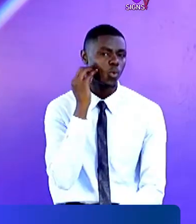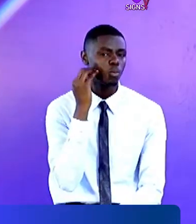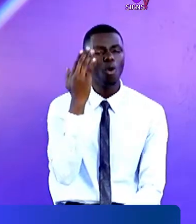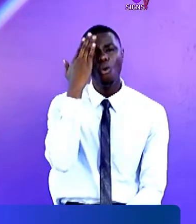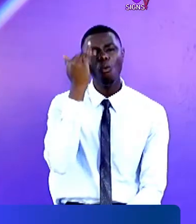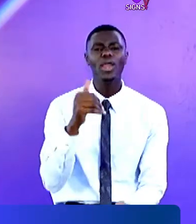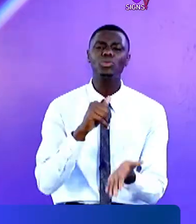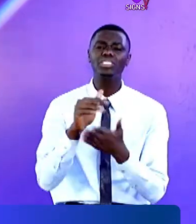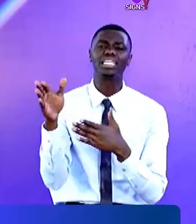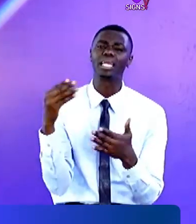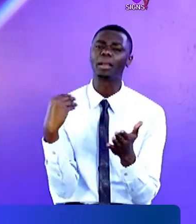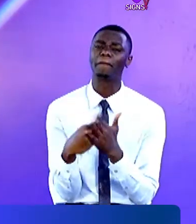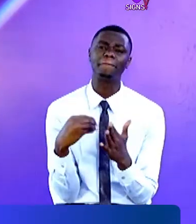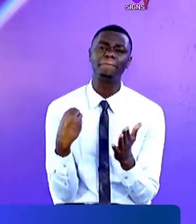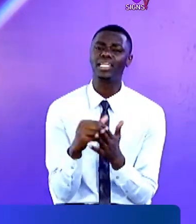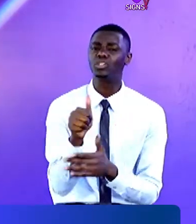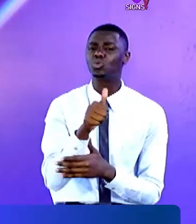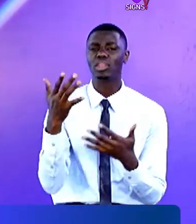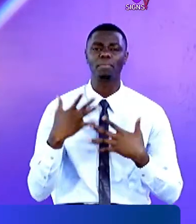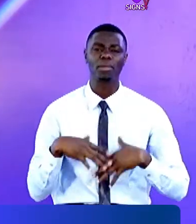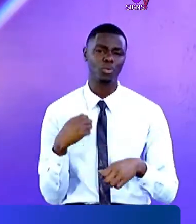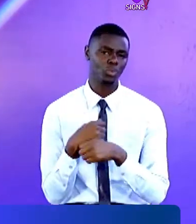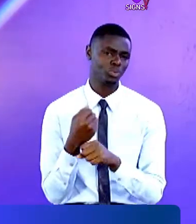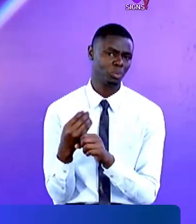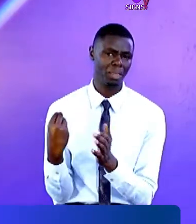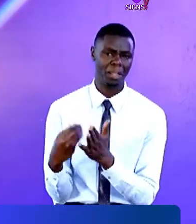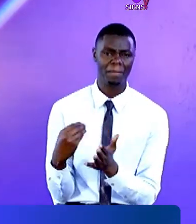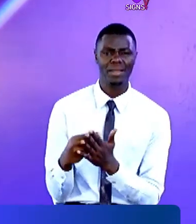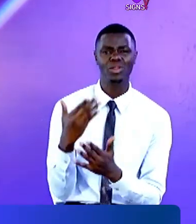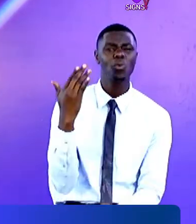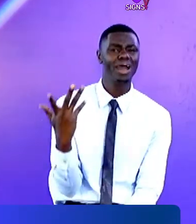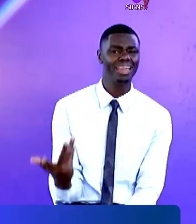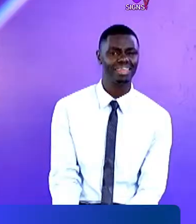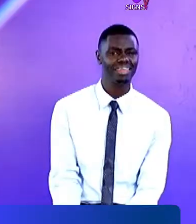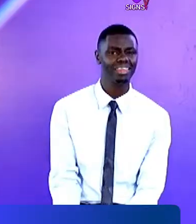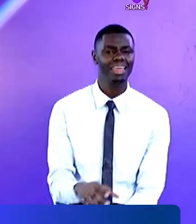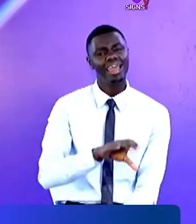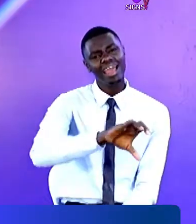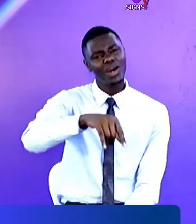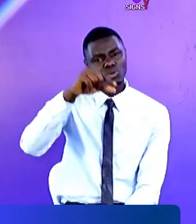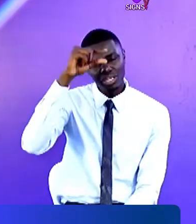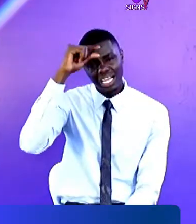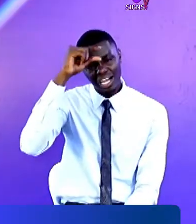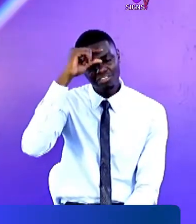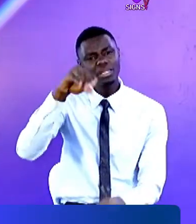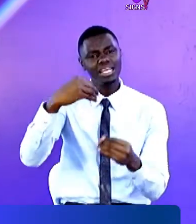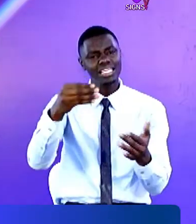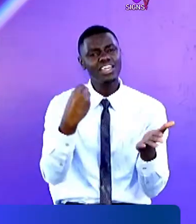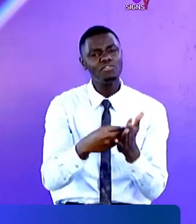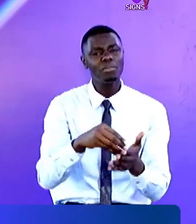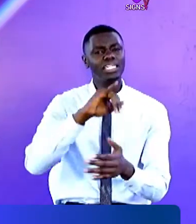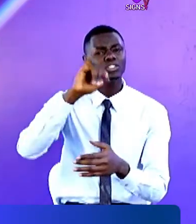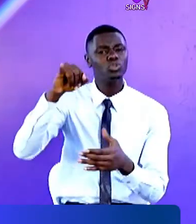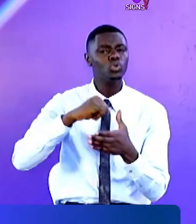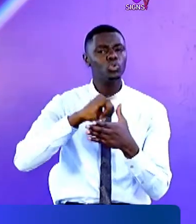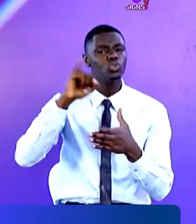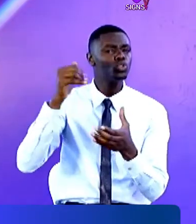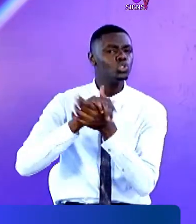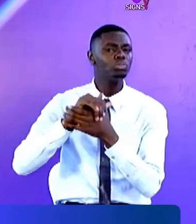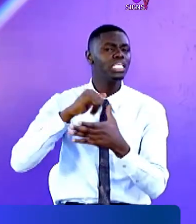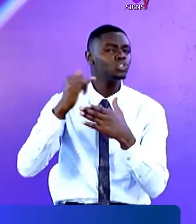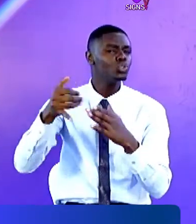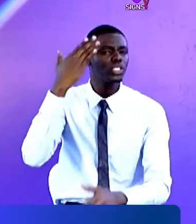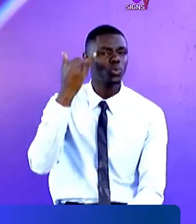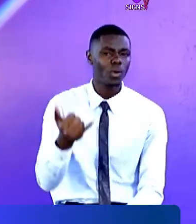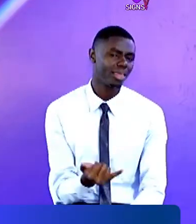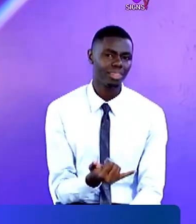money? Are you getting my point? Yeah. So why should the county government give money to Jubilee and county government